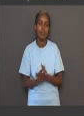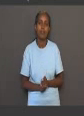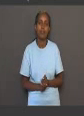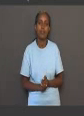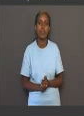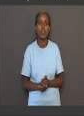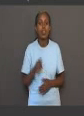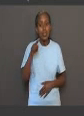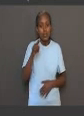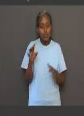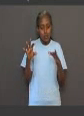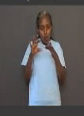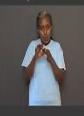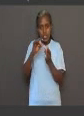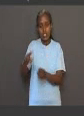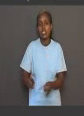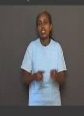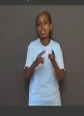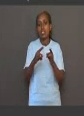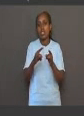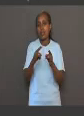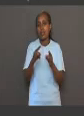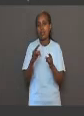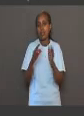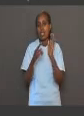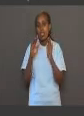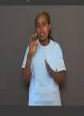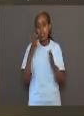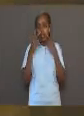Your coordinate systems should look like this.